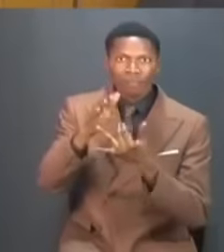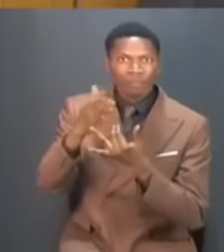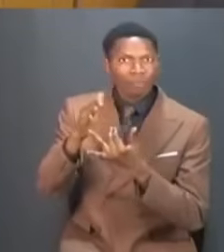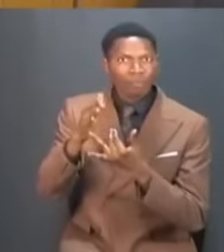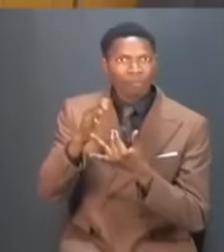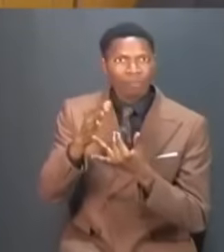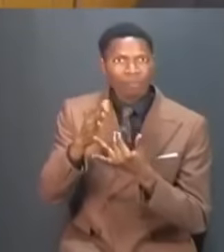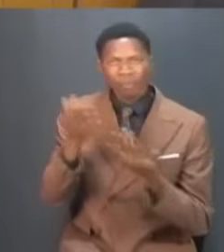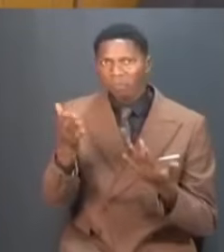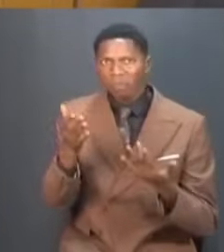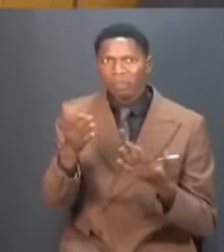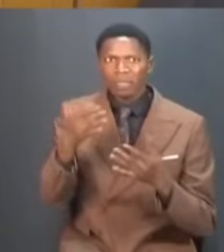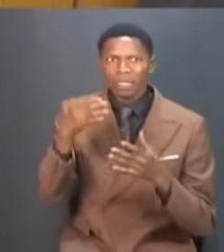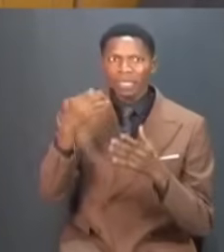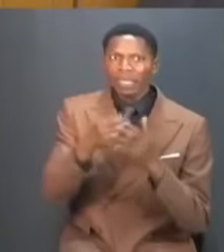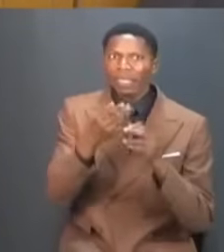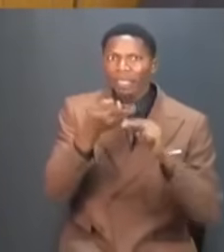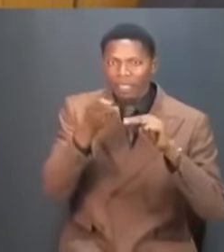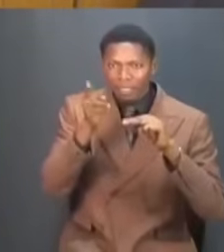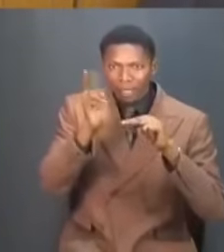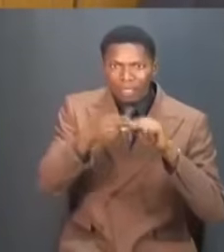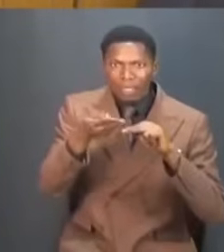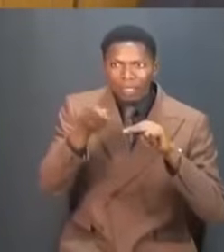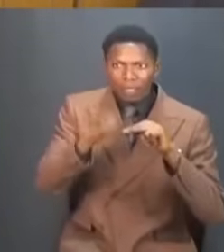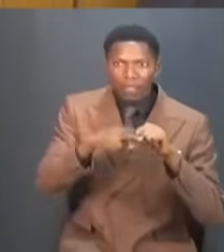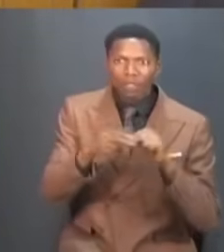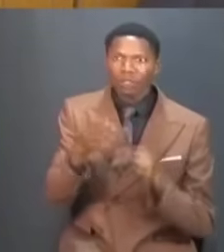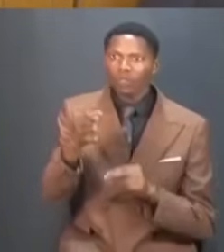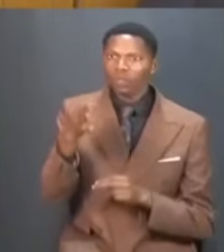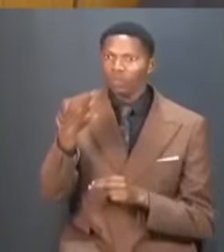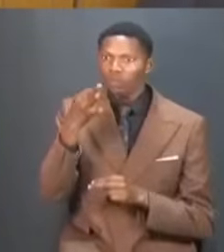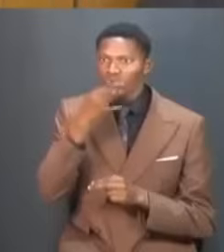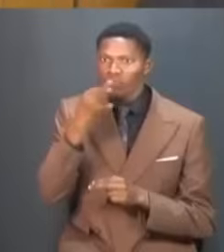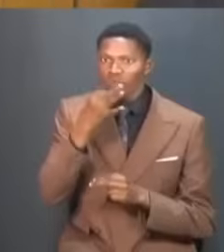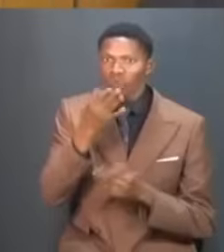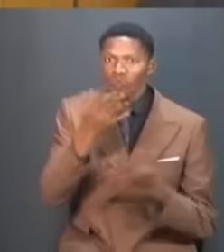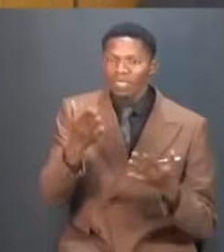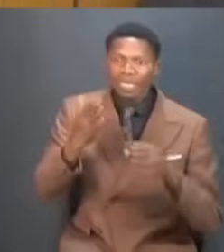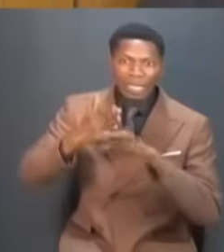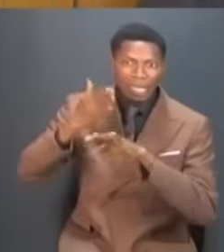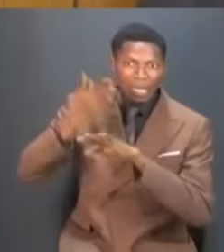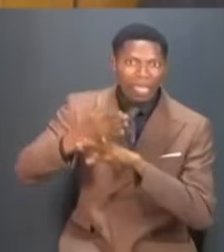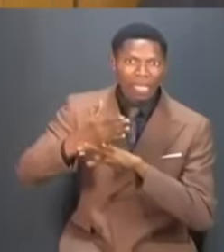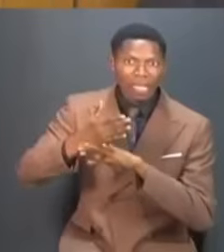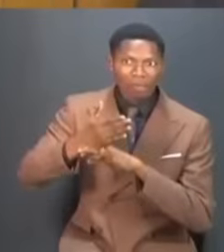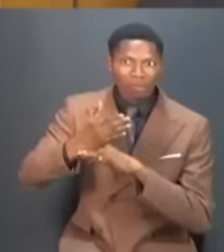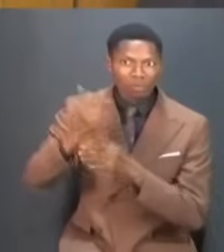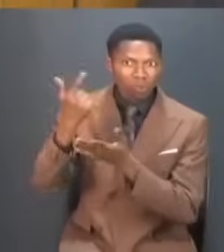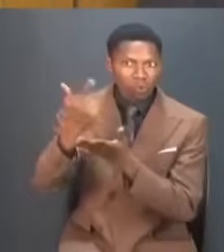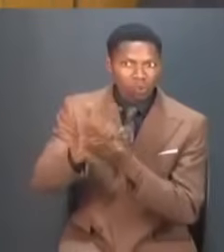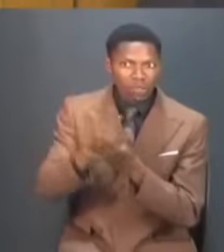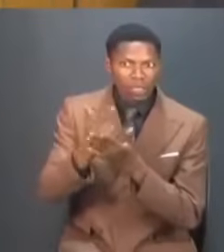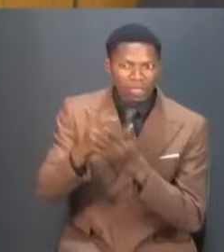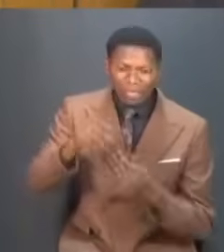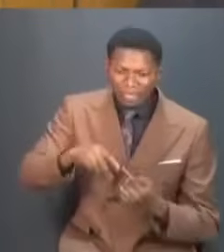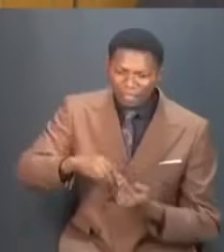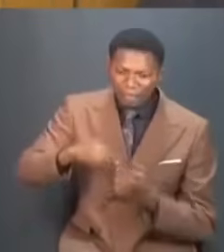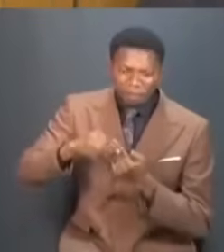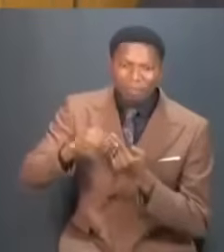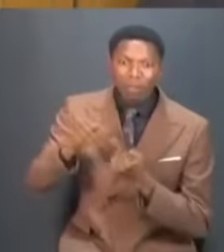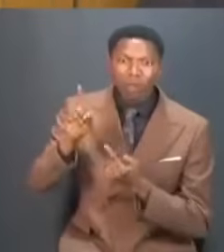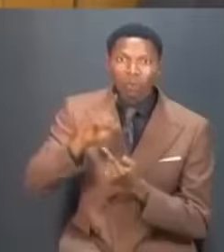in the light of increasing cost of foodstuff across the country, especially in mining communities.